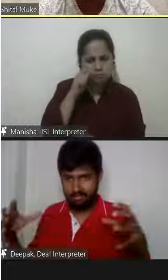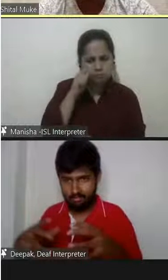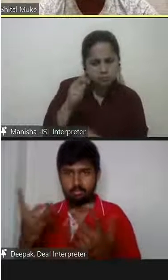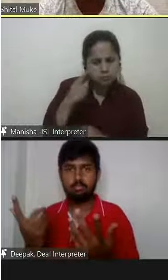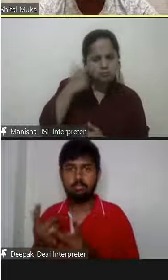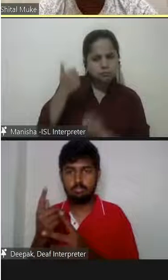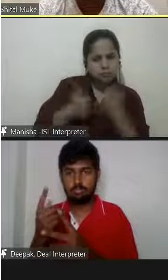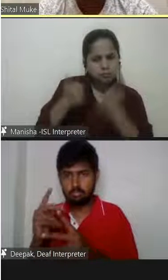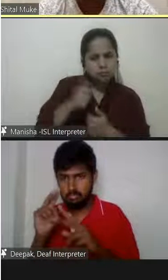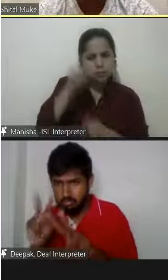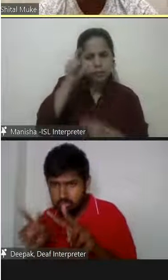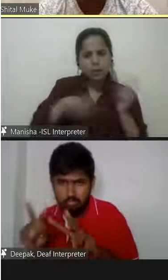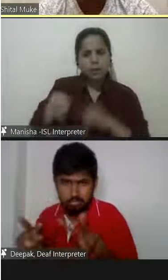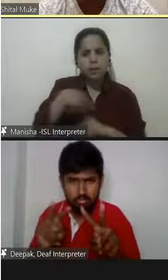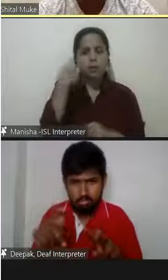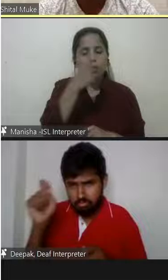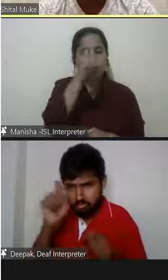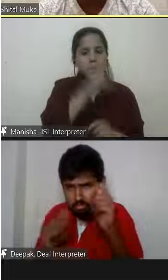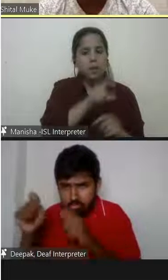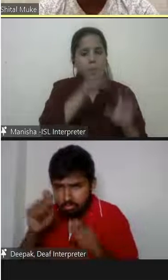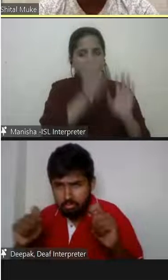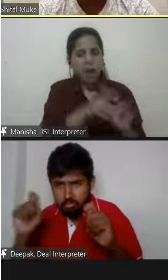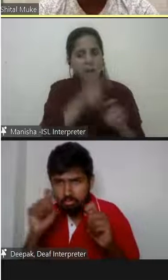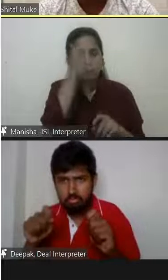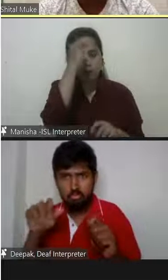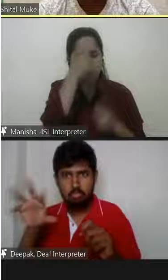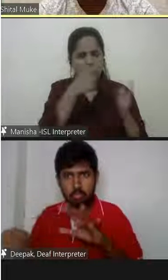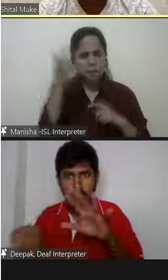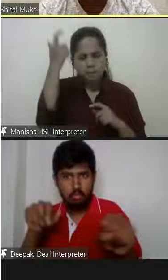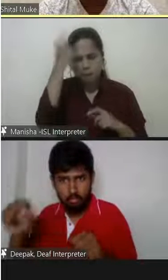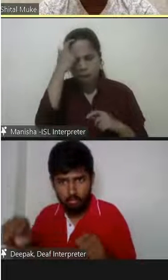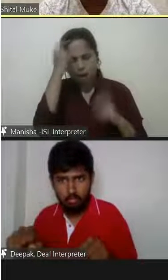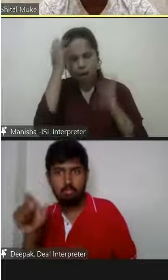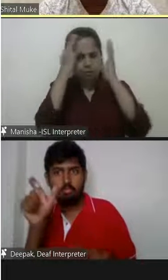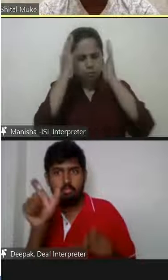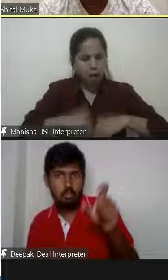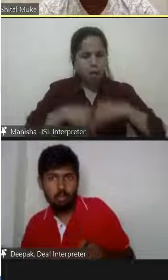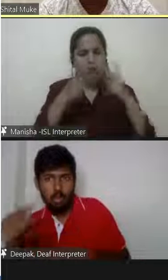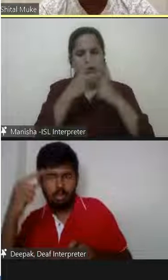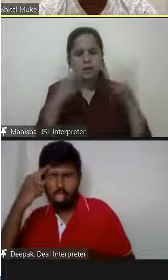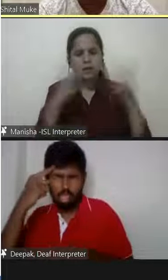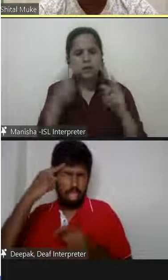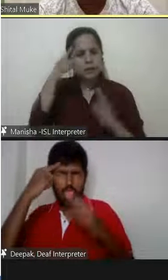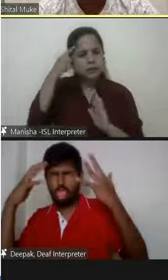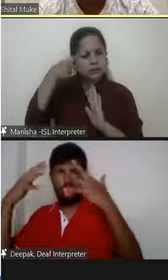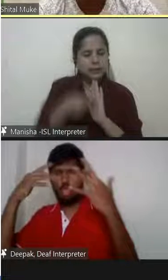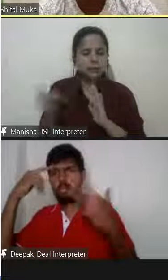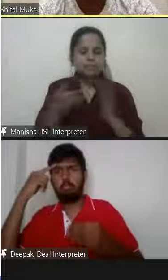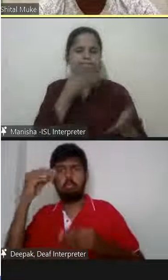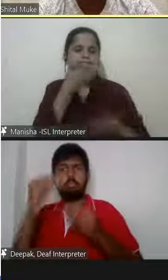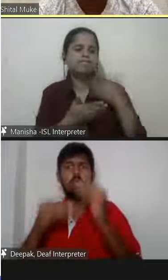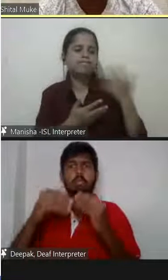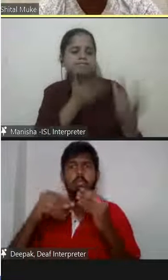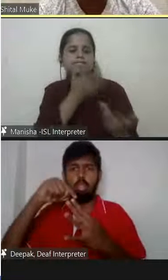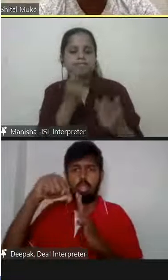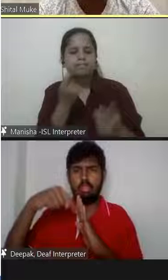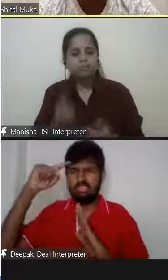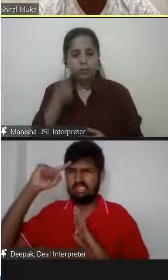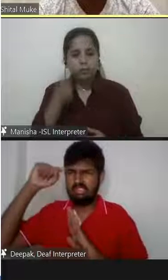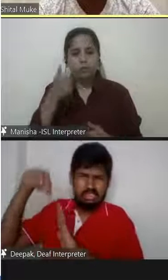with the schizophrenia from community to the primary healthcare centers. The learning from our